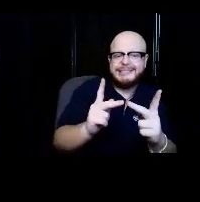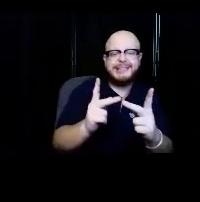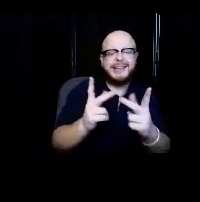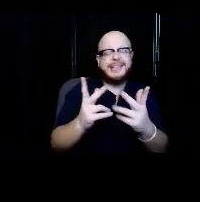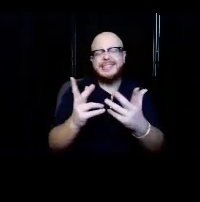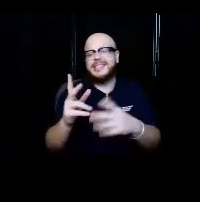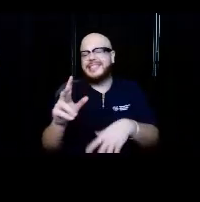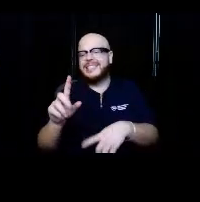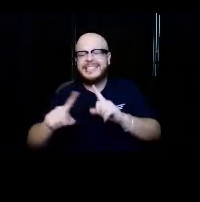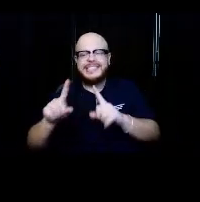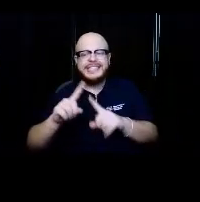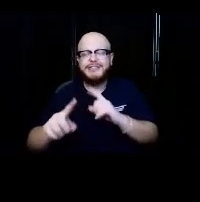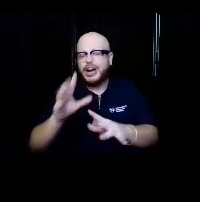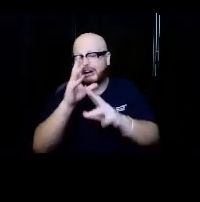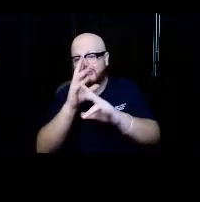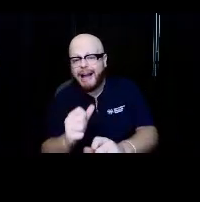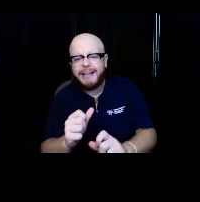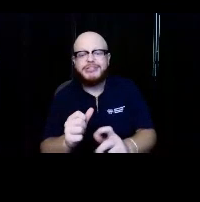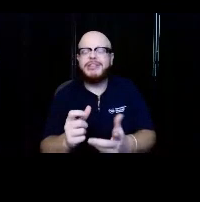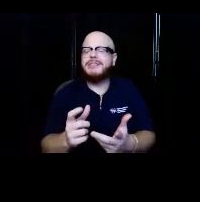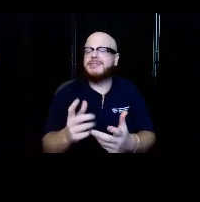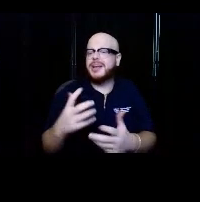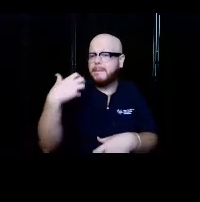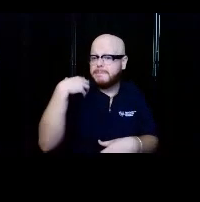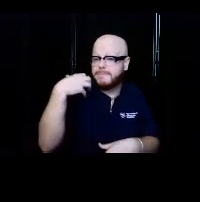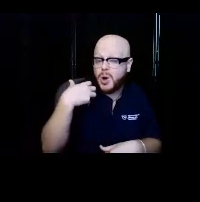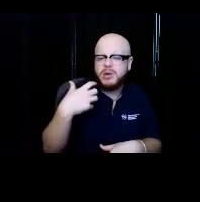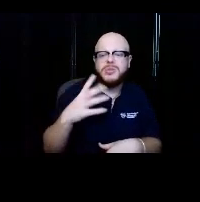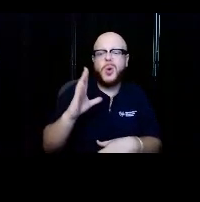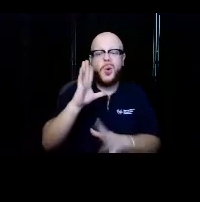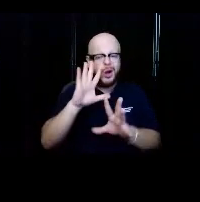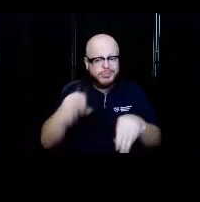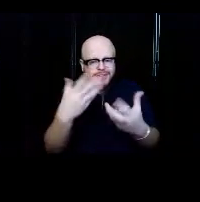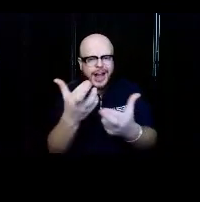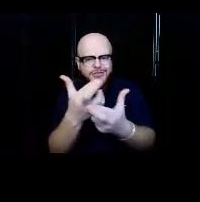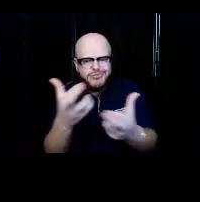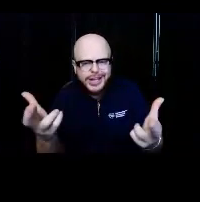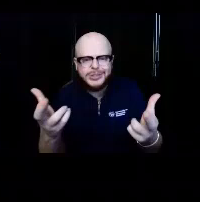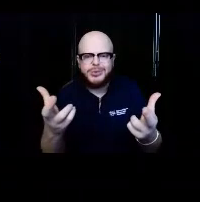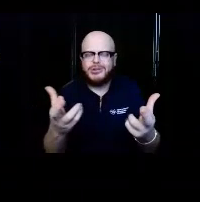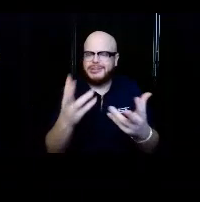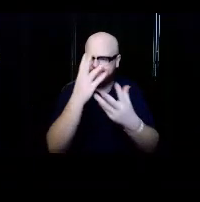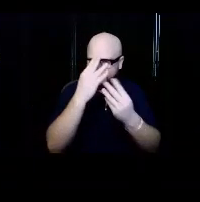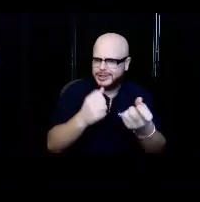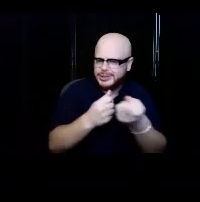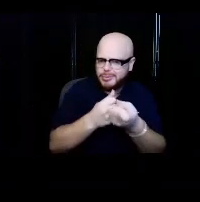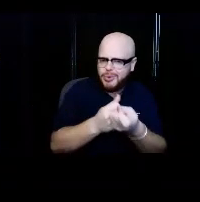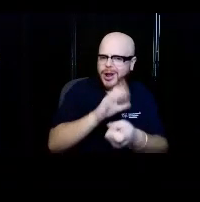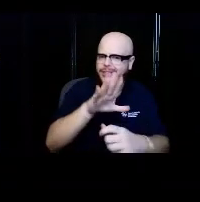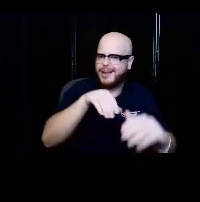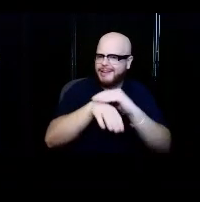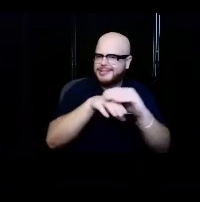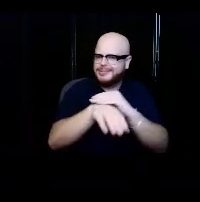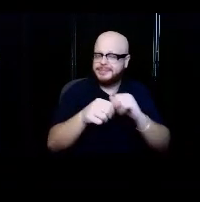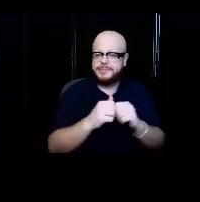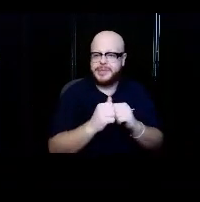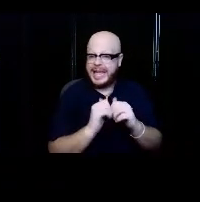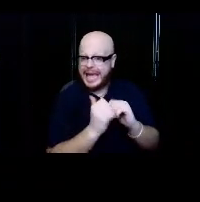and information to support their accessibility journey. Here's how we can support you. We offer consultations, provide